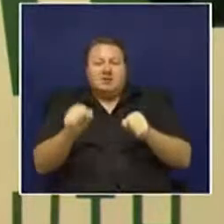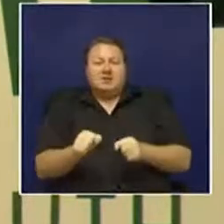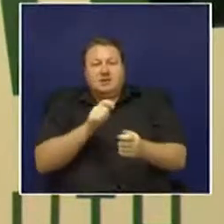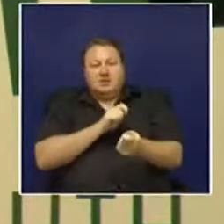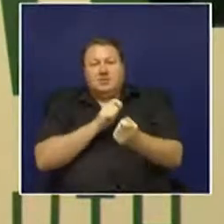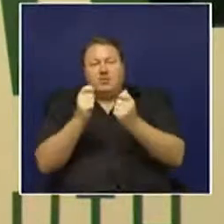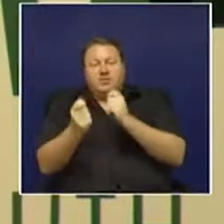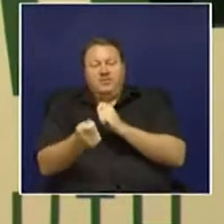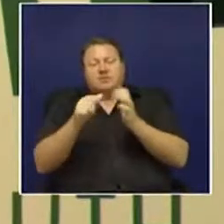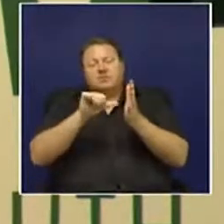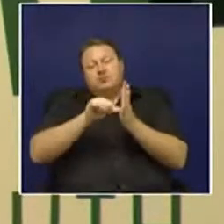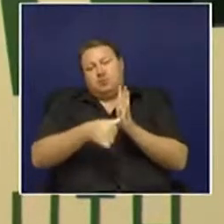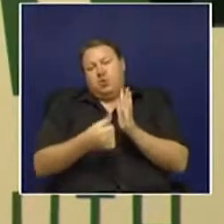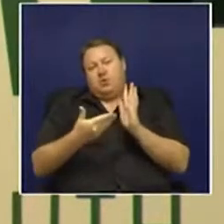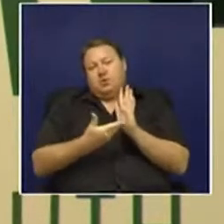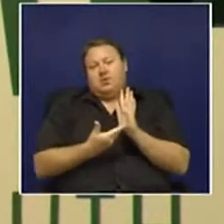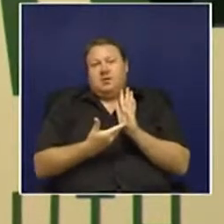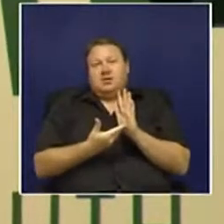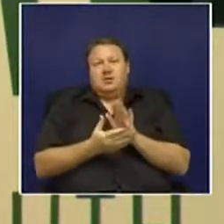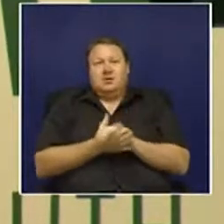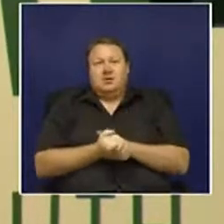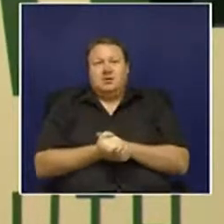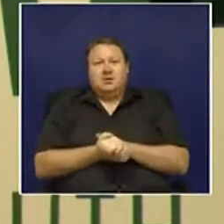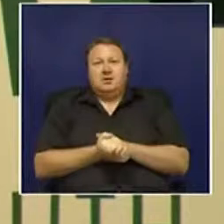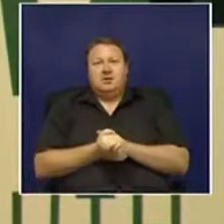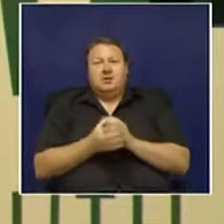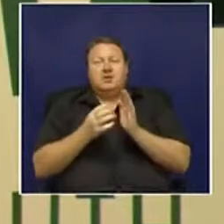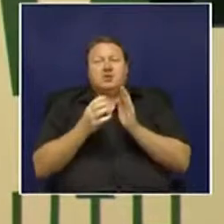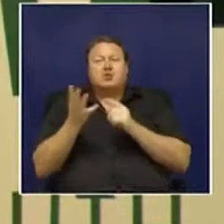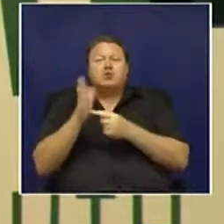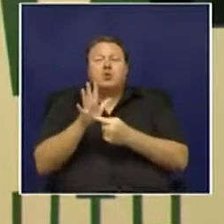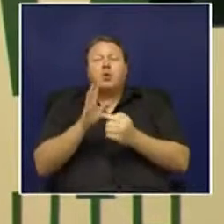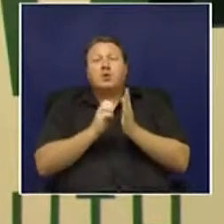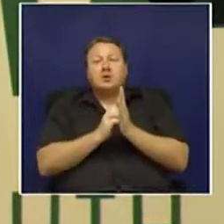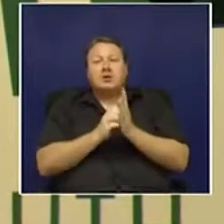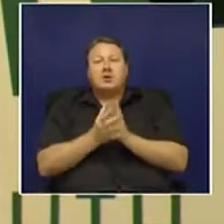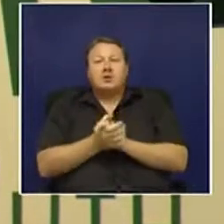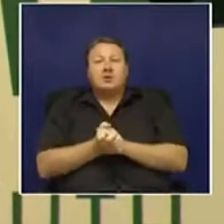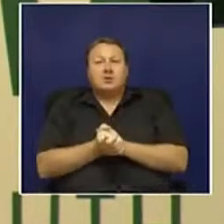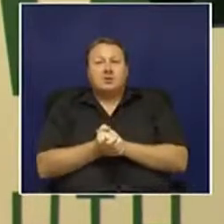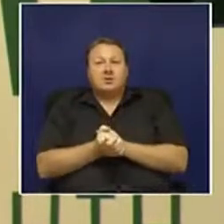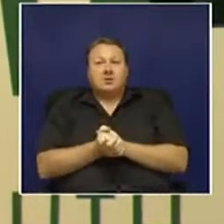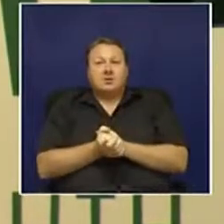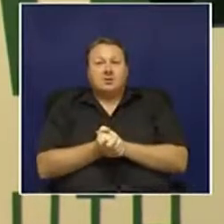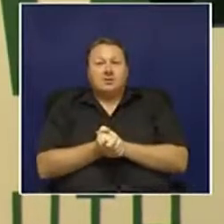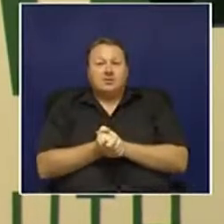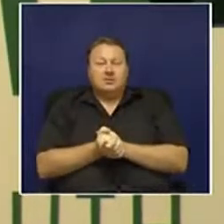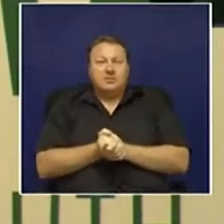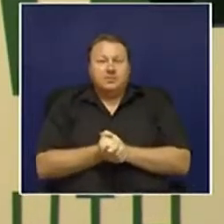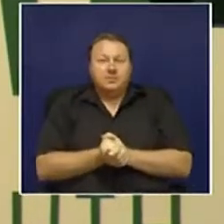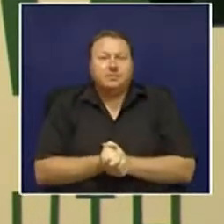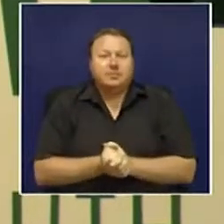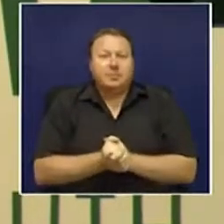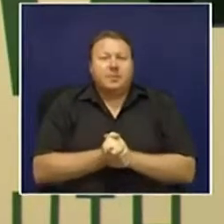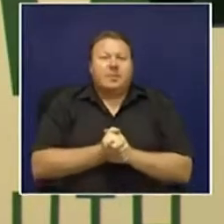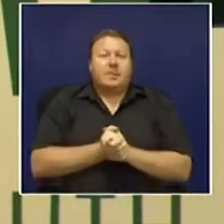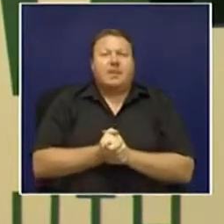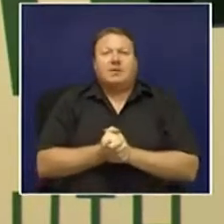Let me just again capture this thing by using an example. Capture this system by using an example.